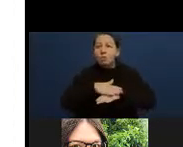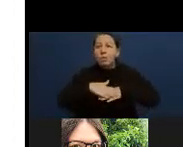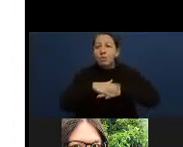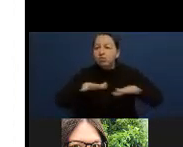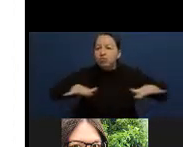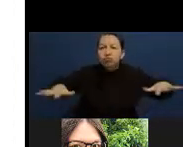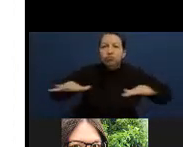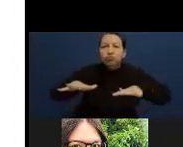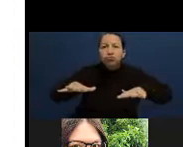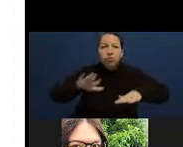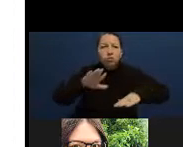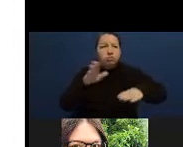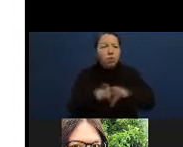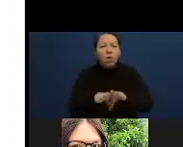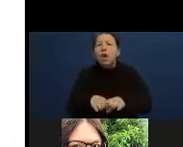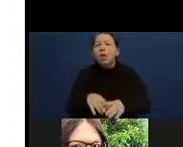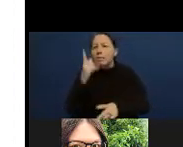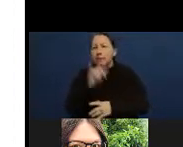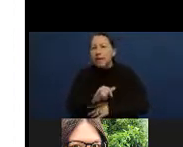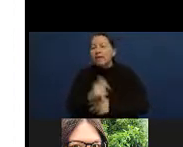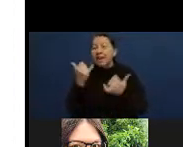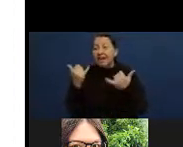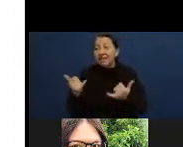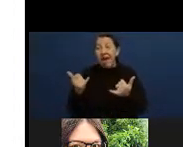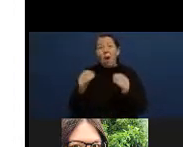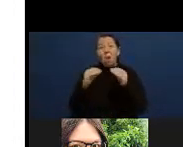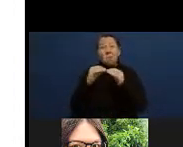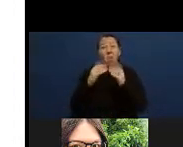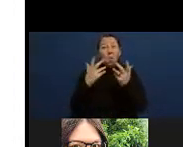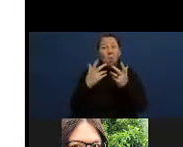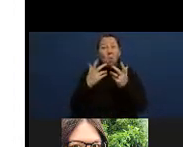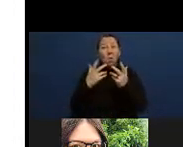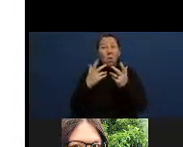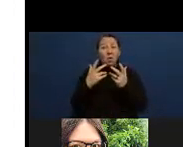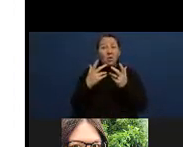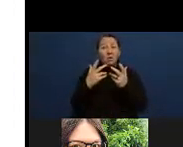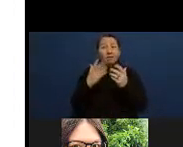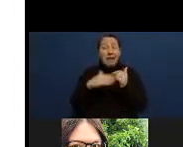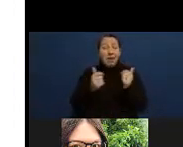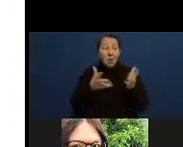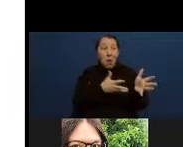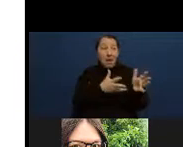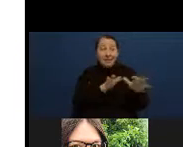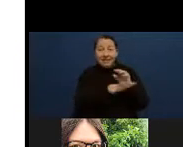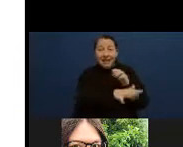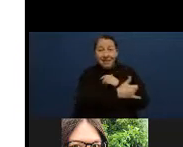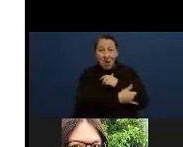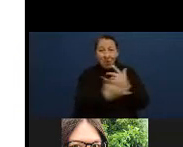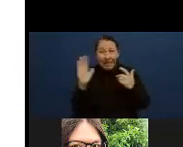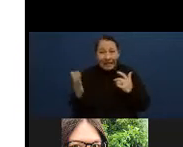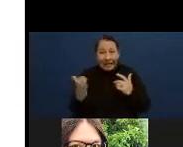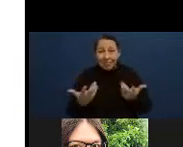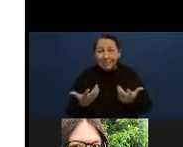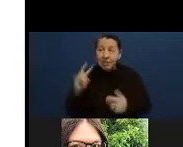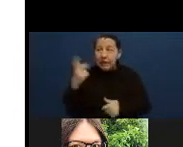Now we're seeing some of the highest rates in the country for the second time. And we're seeing fatigue,